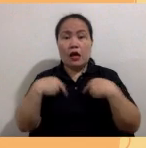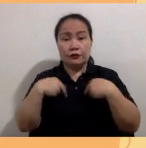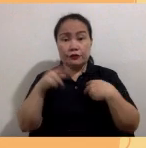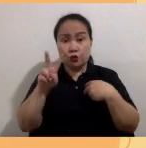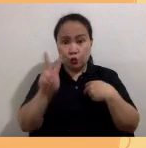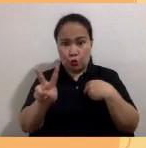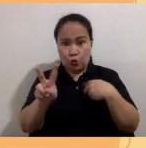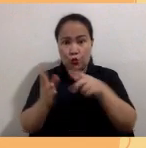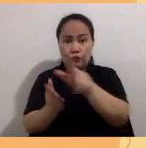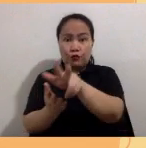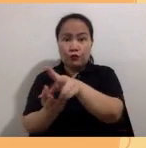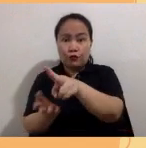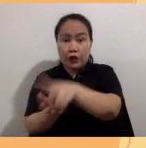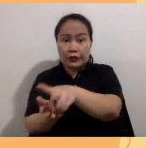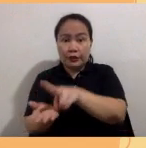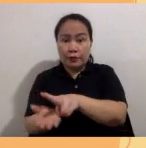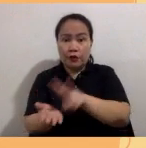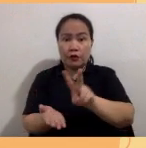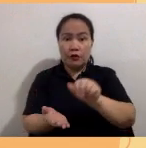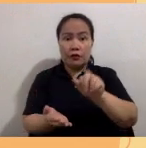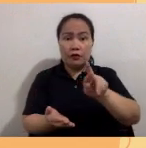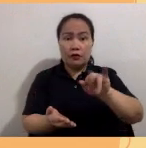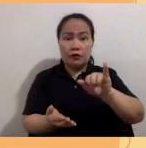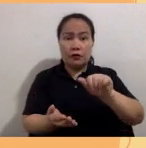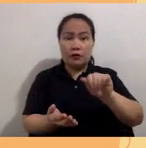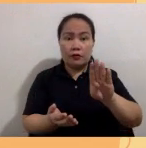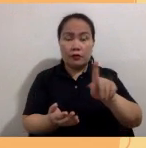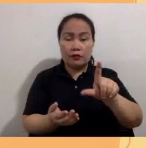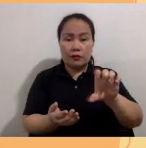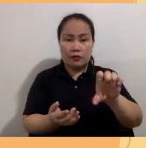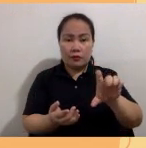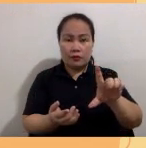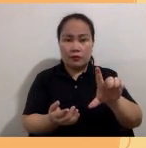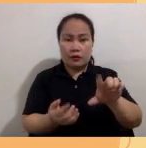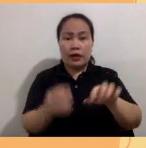2 assigned values for the variables.